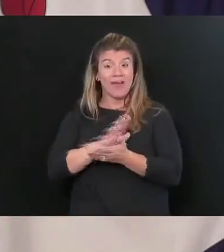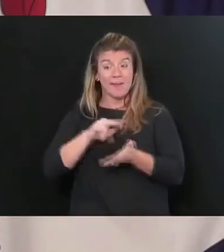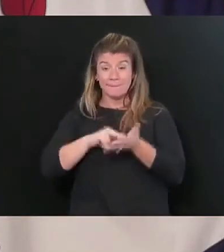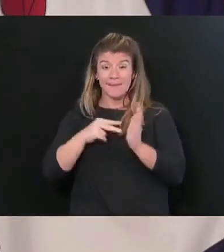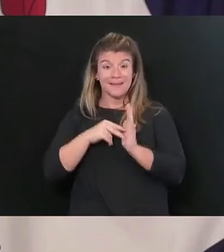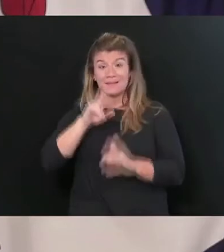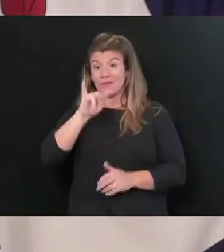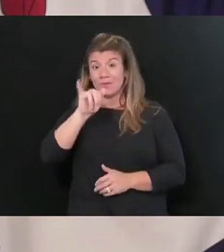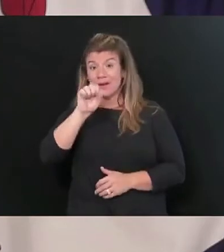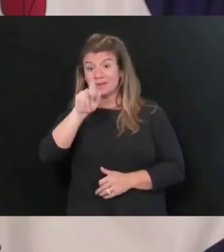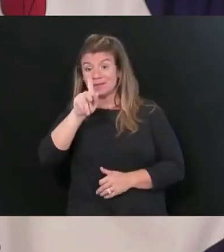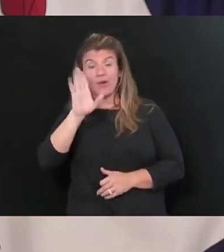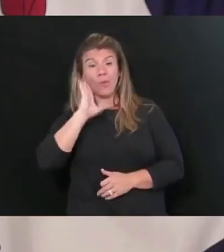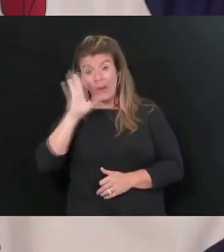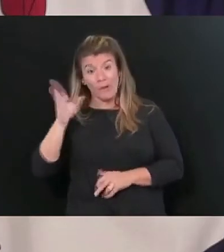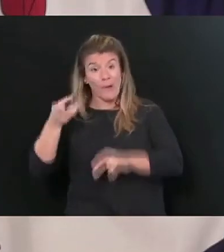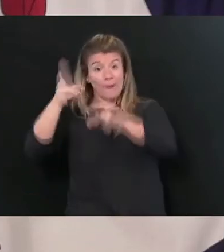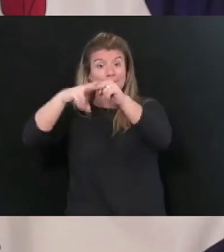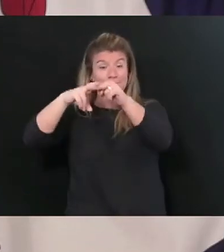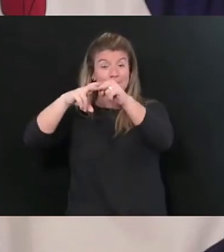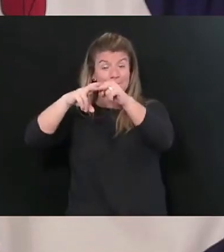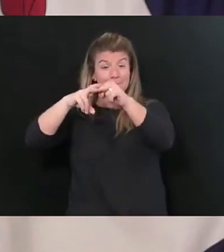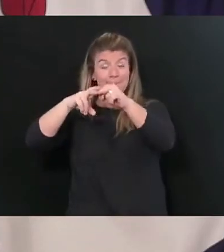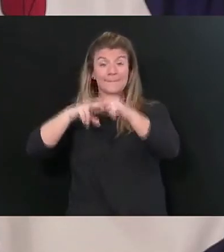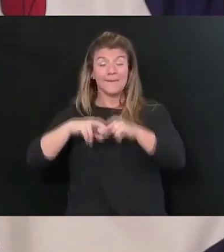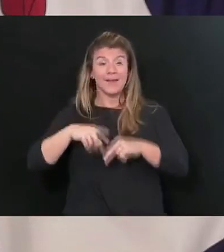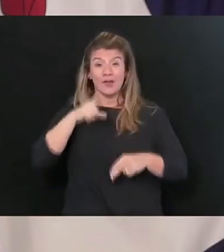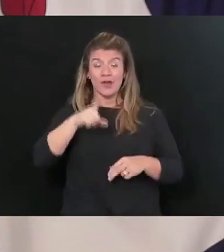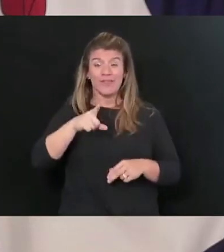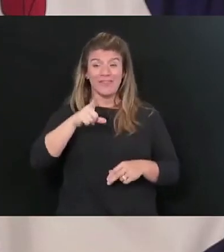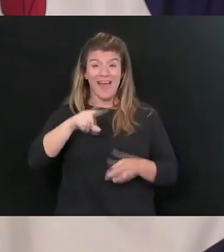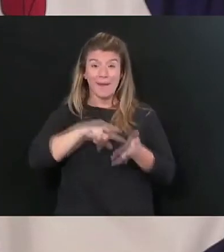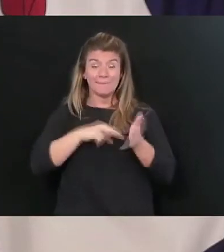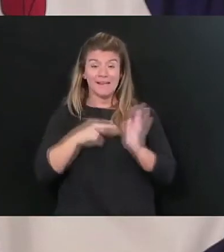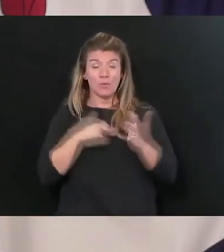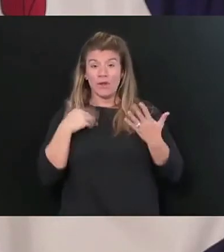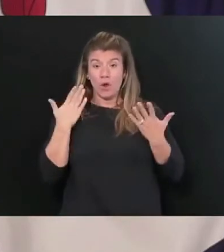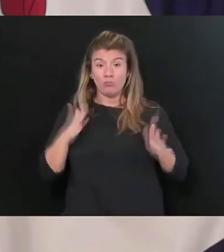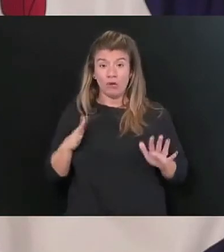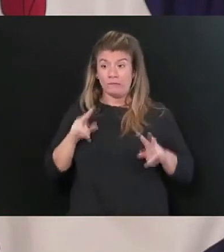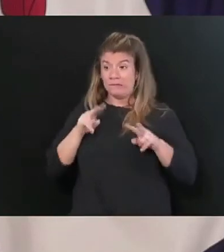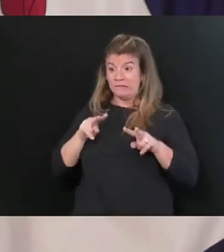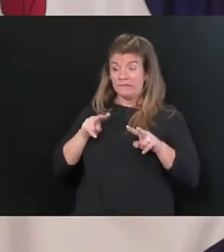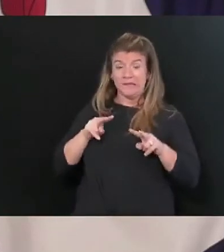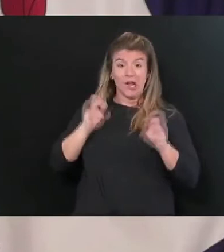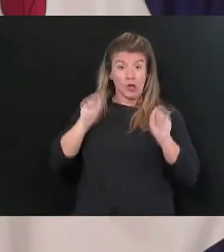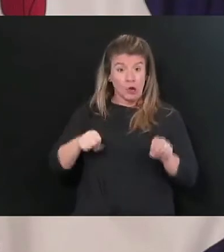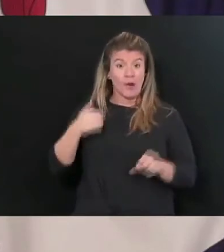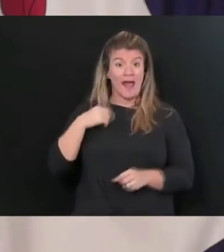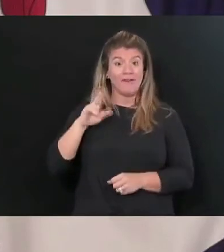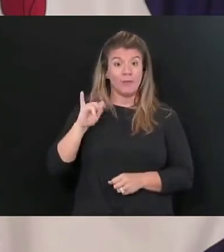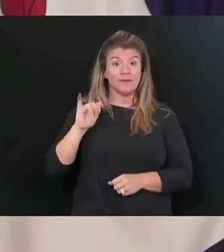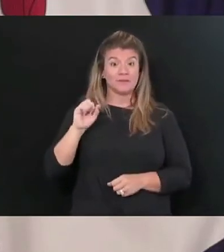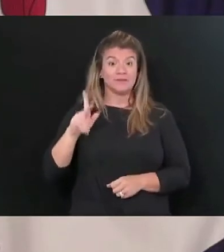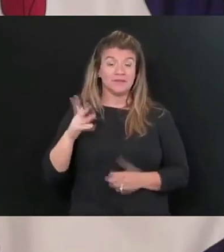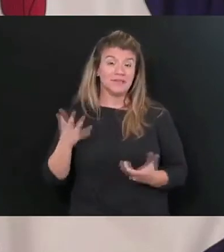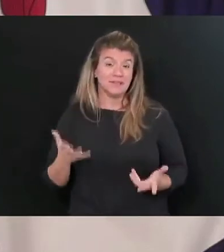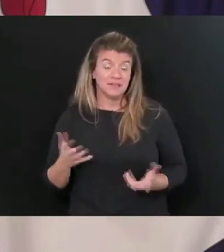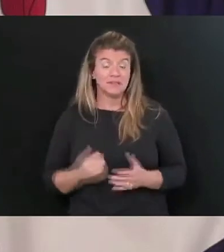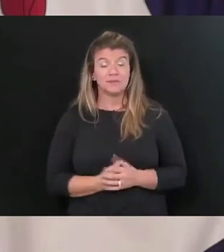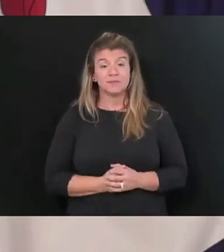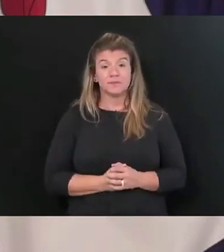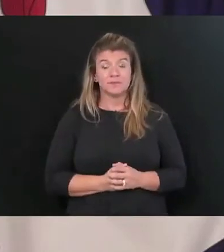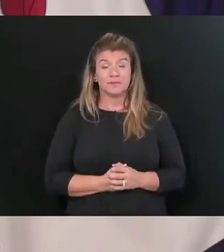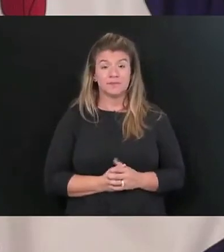level. That's all there is to it. You raise the risk level to some degree. Now, in addition to that, in